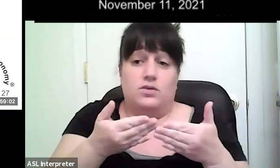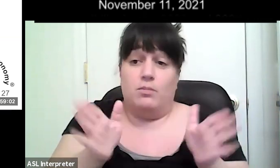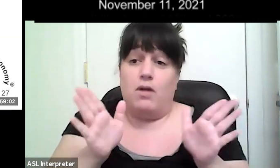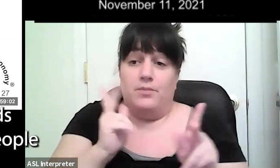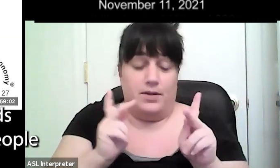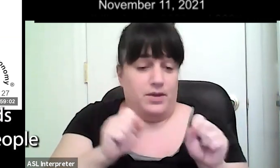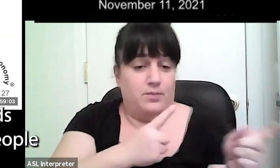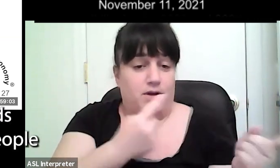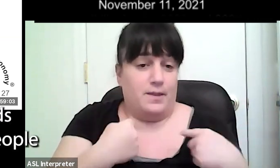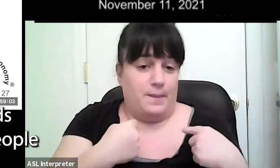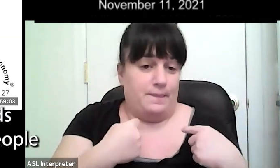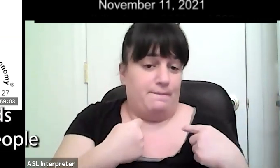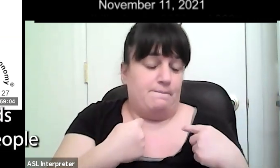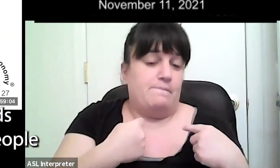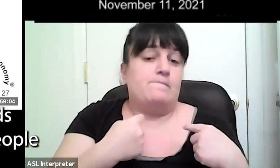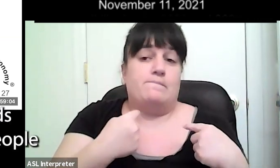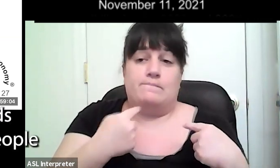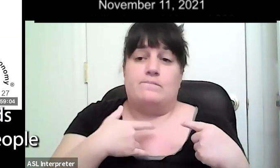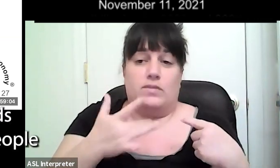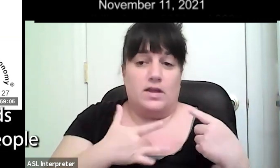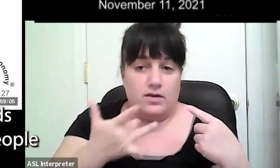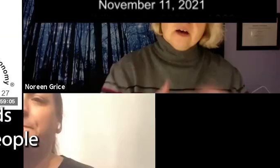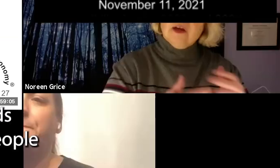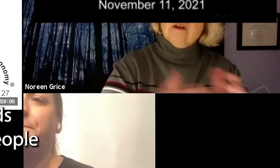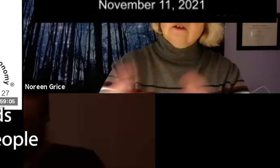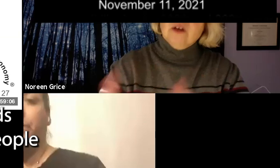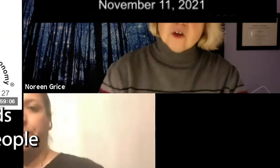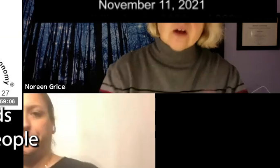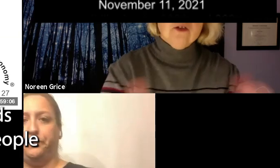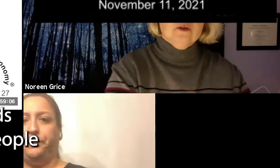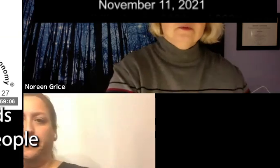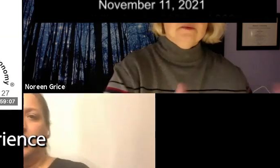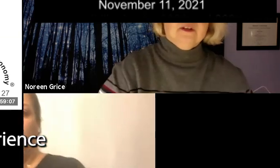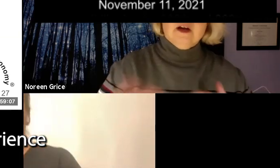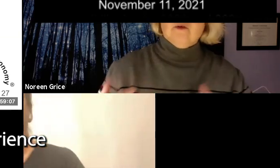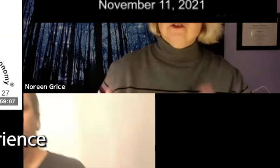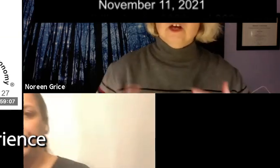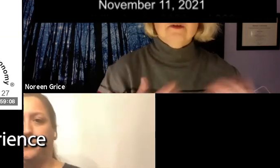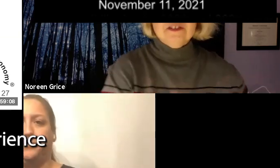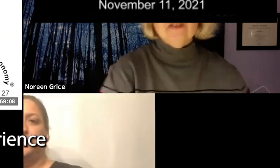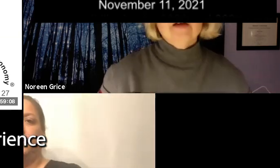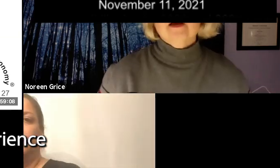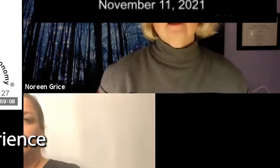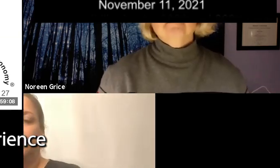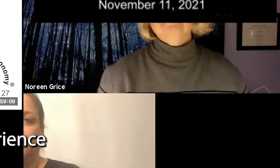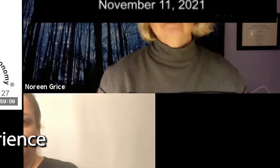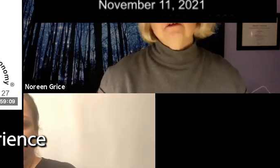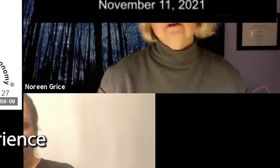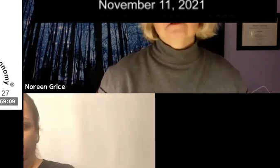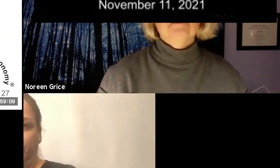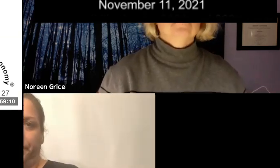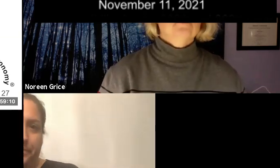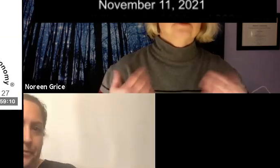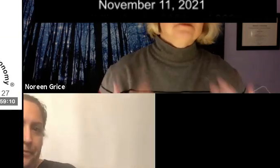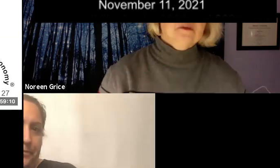come and who have sensory needs and come and talk to the people at the outreach table and still have that kind of